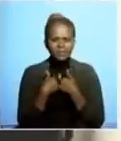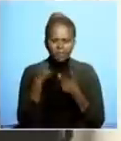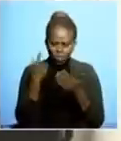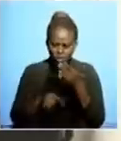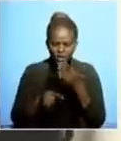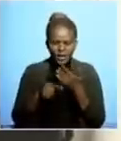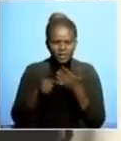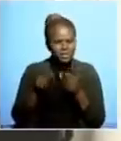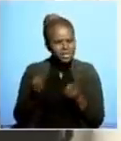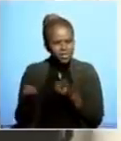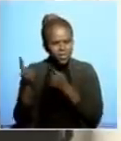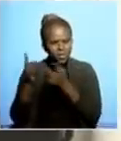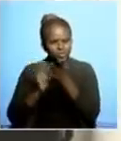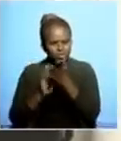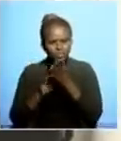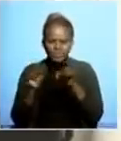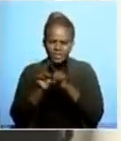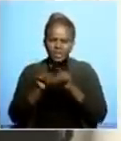for.